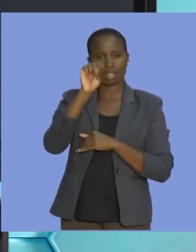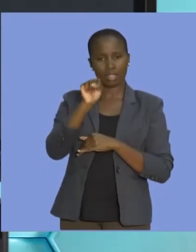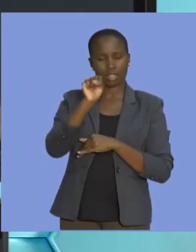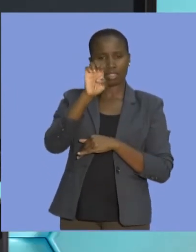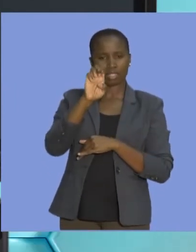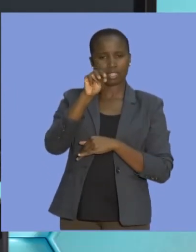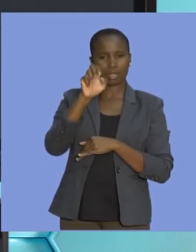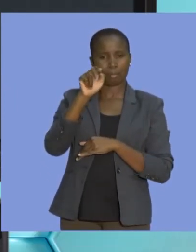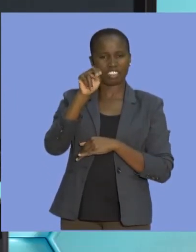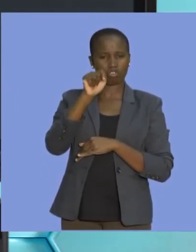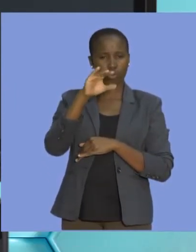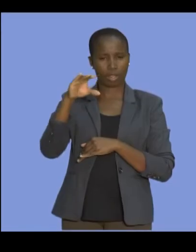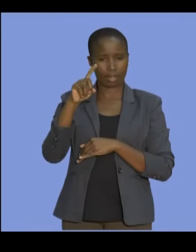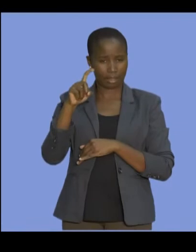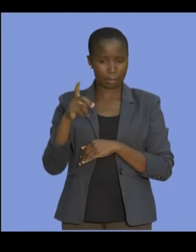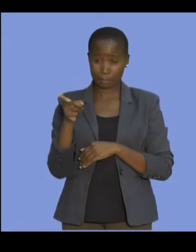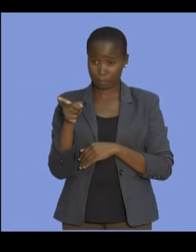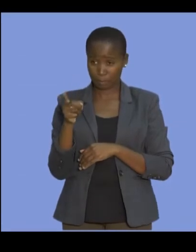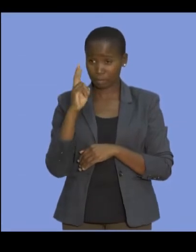Let's see now.